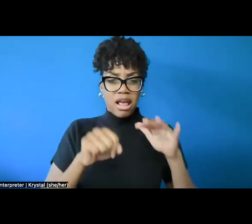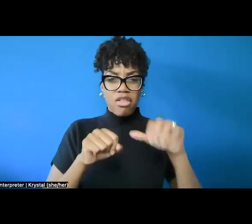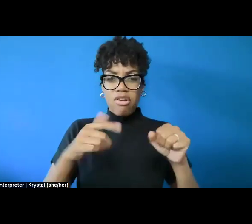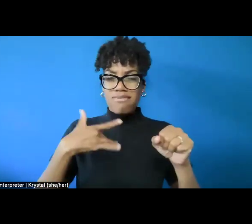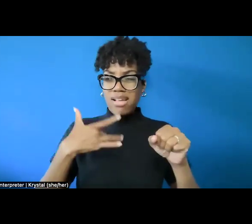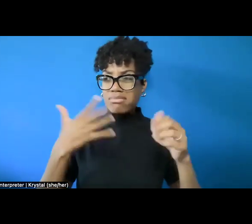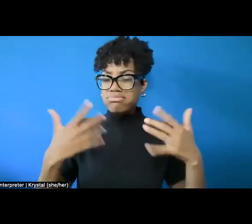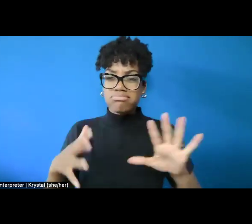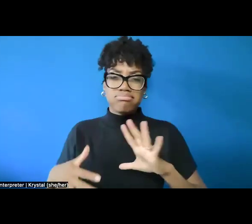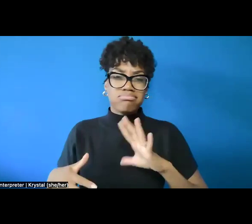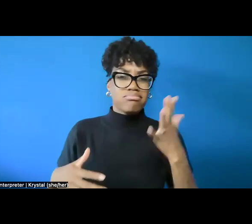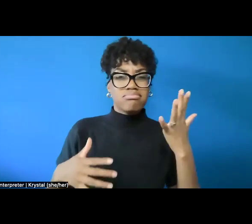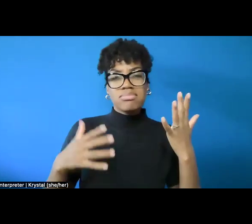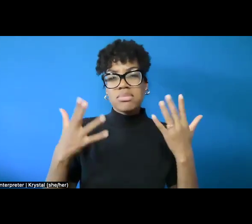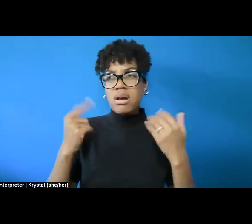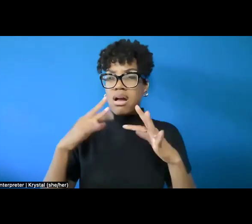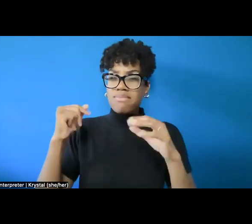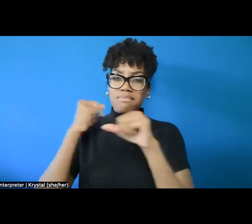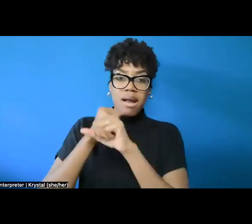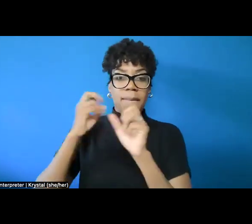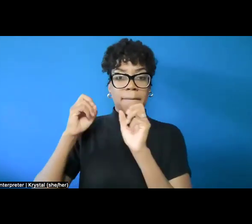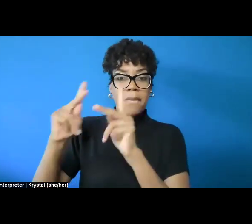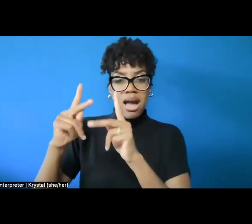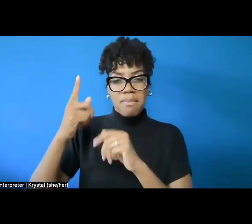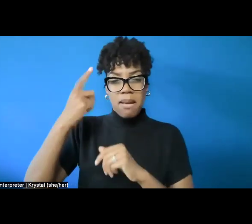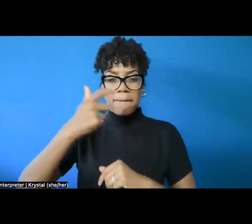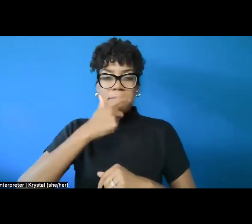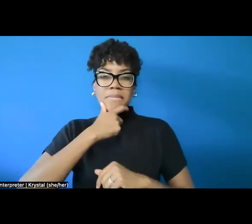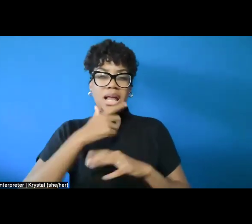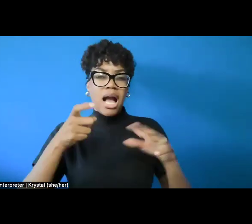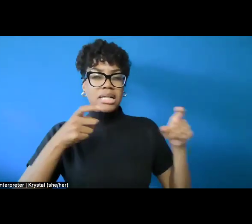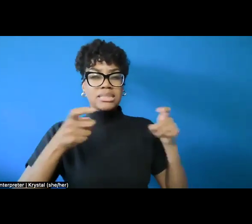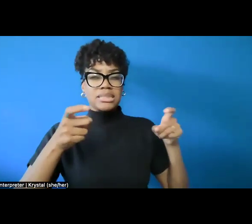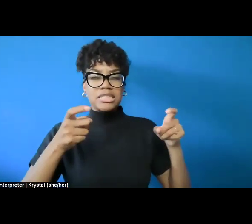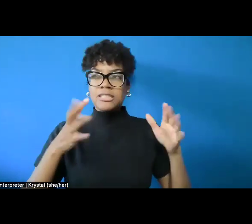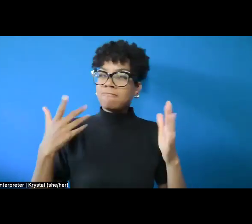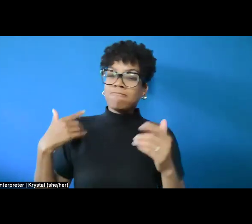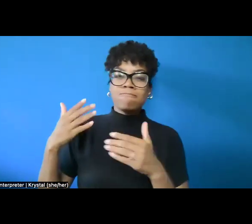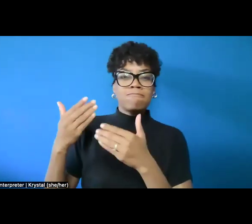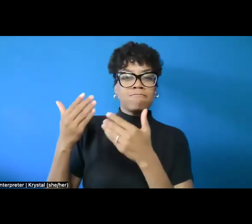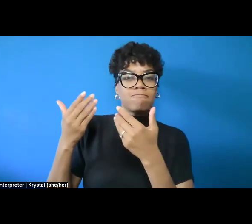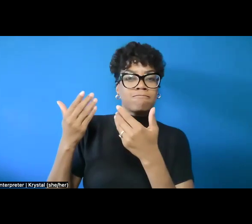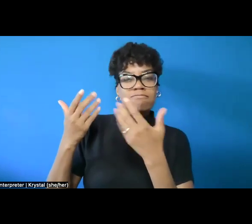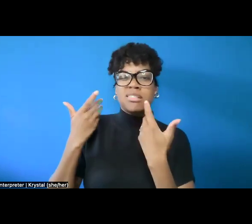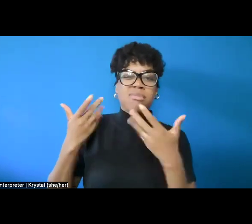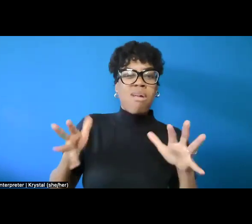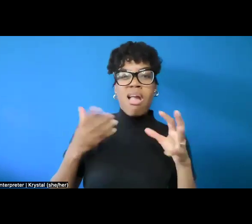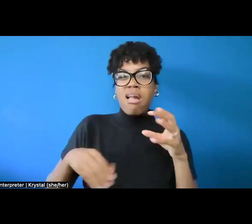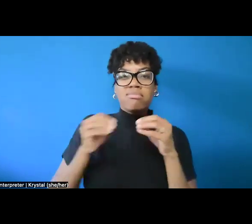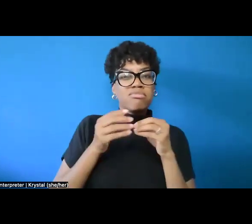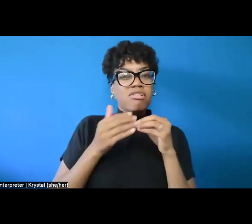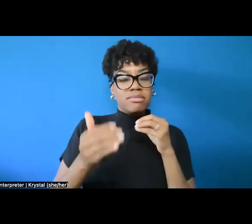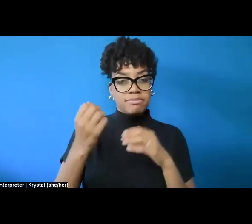Um, Obviously, that is a very narrow story, and it is one that has